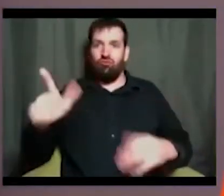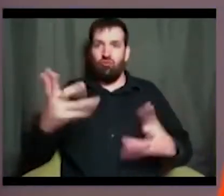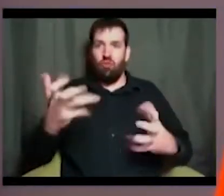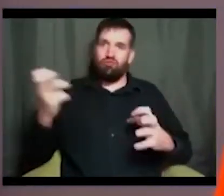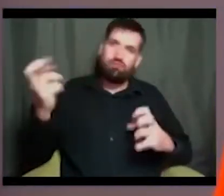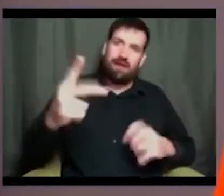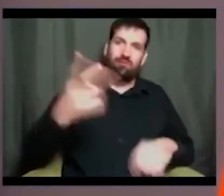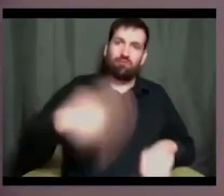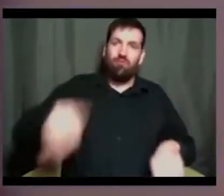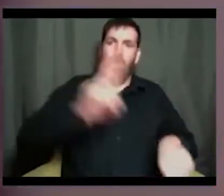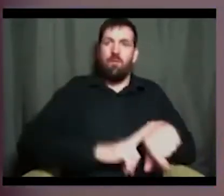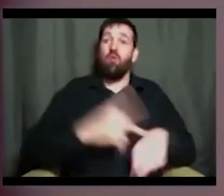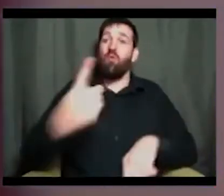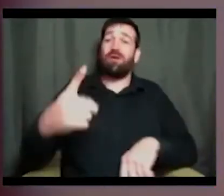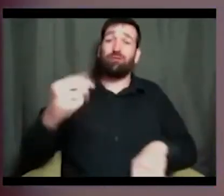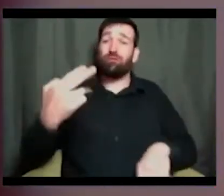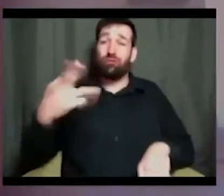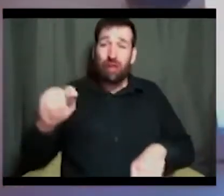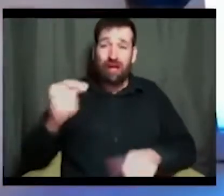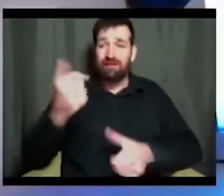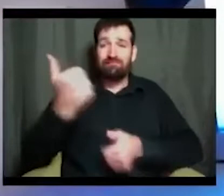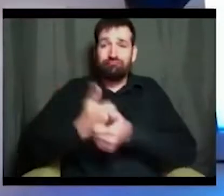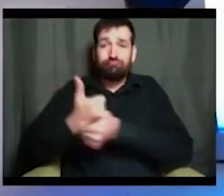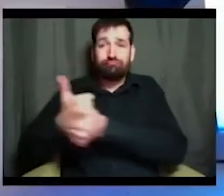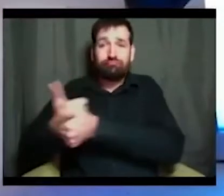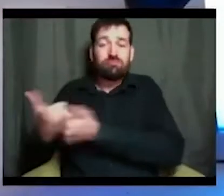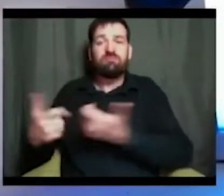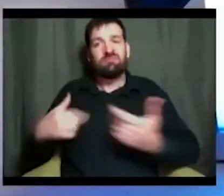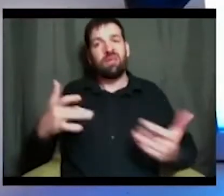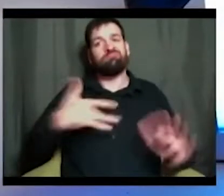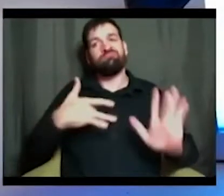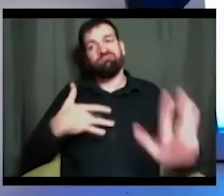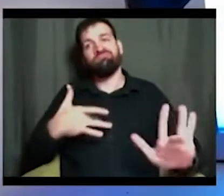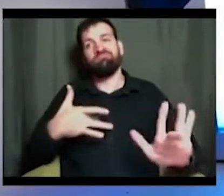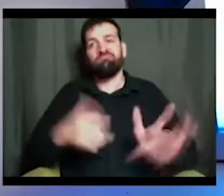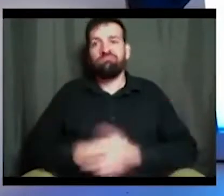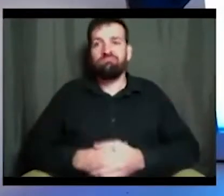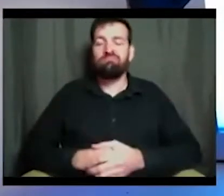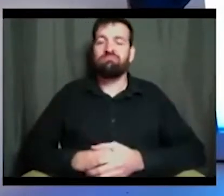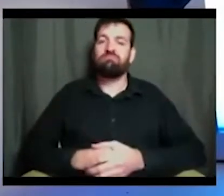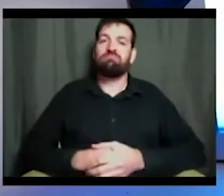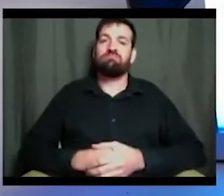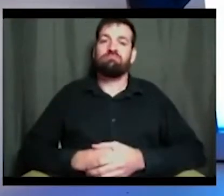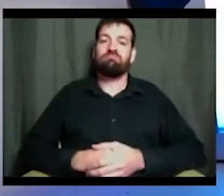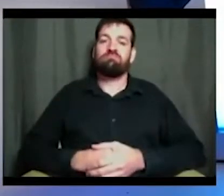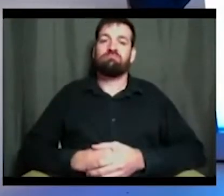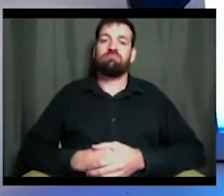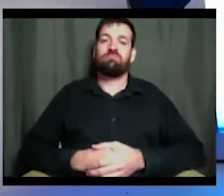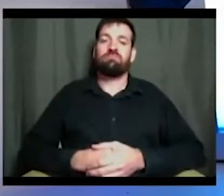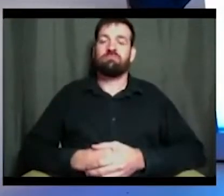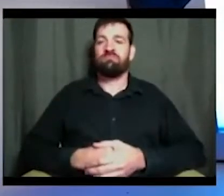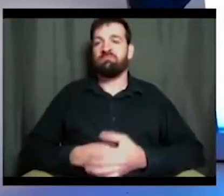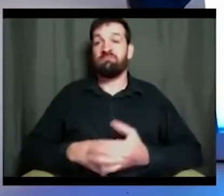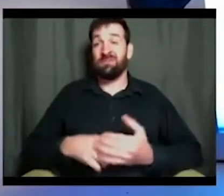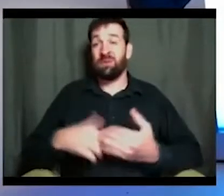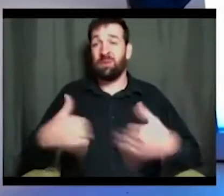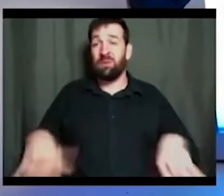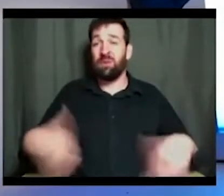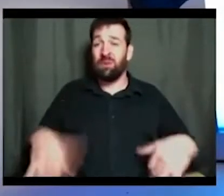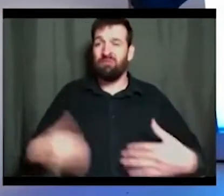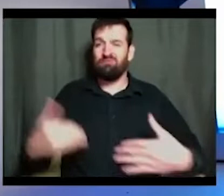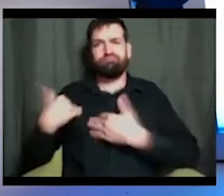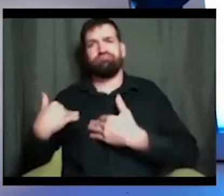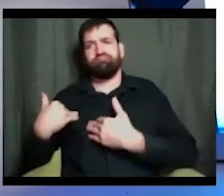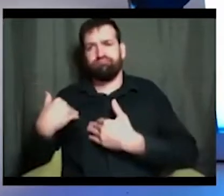shot at a time. So I feel for them, kind of holding on. That's a big load to carry for